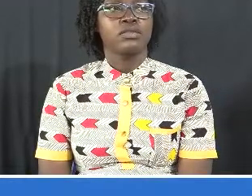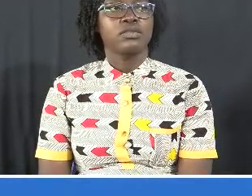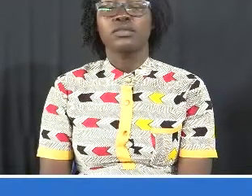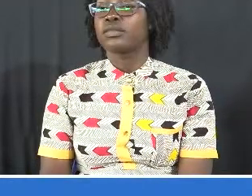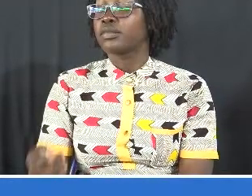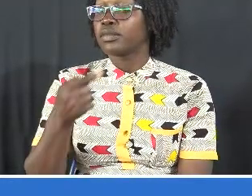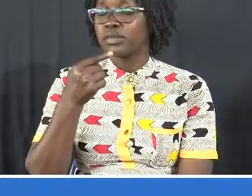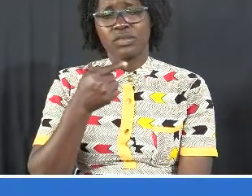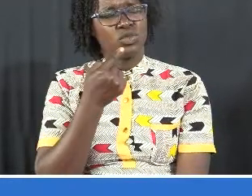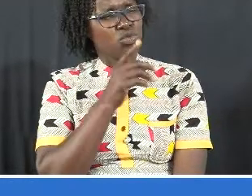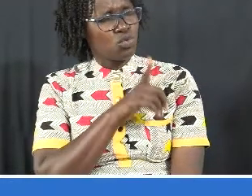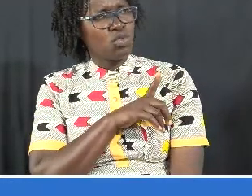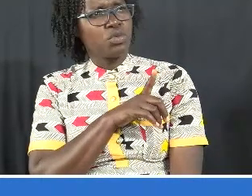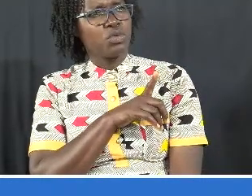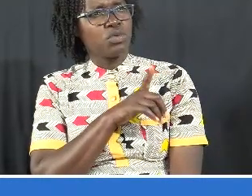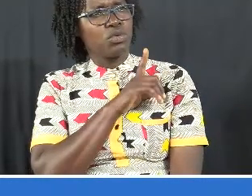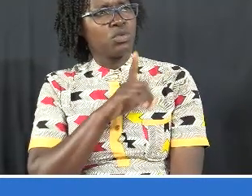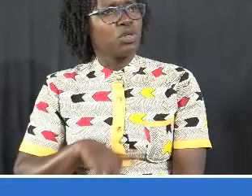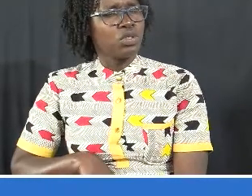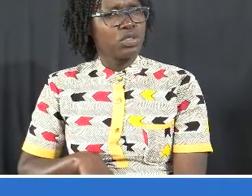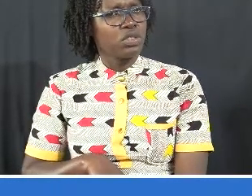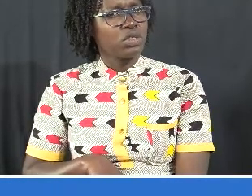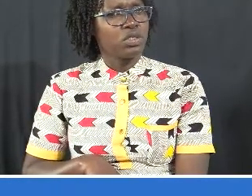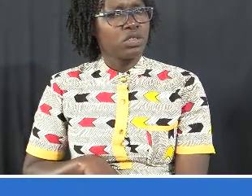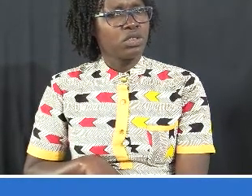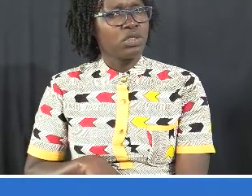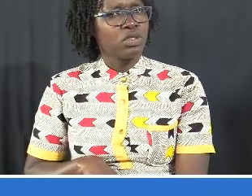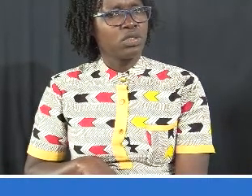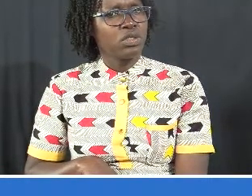And he said, "Who are you, Lord?"